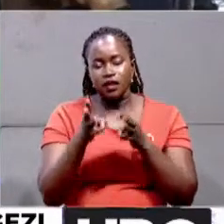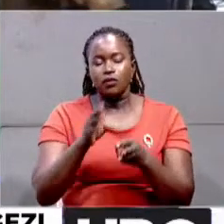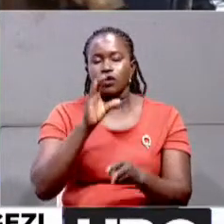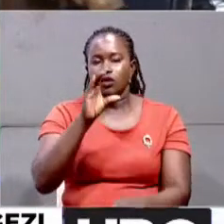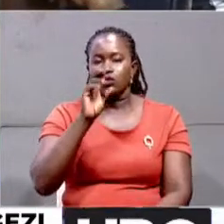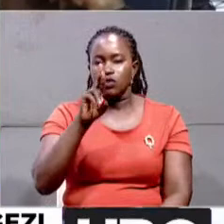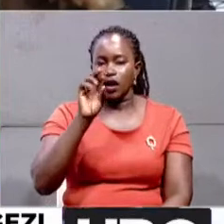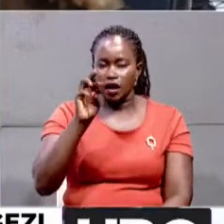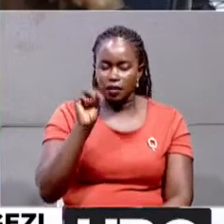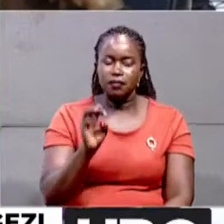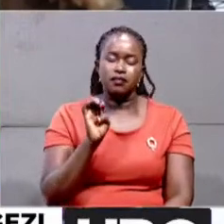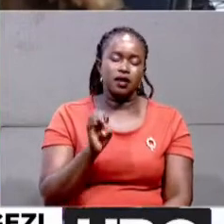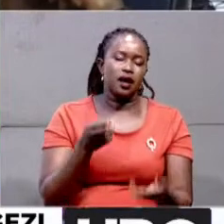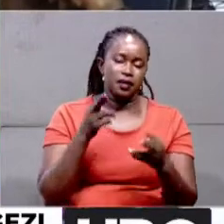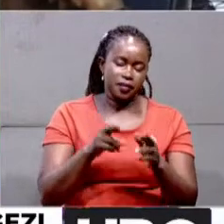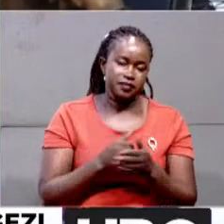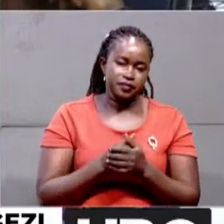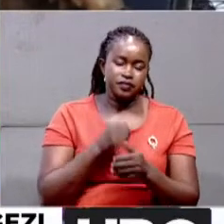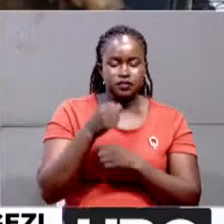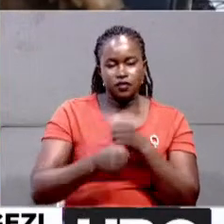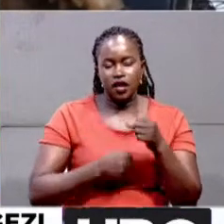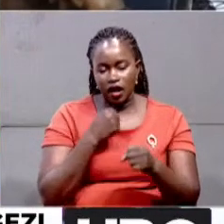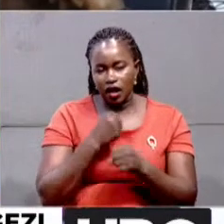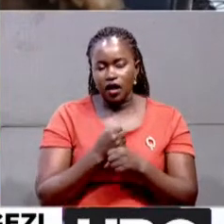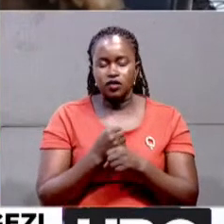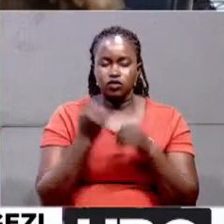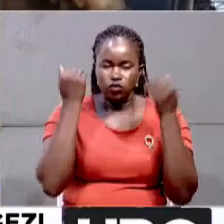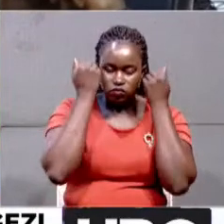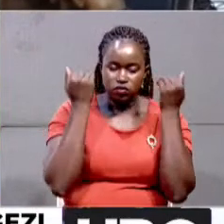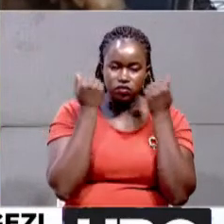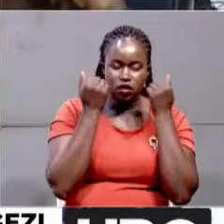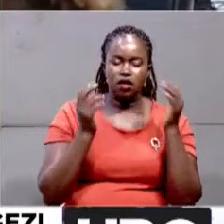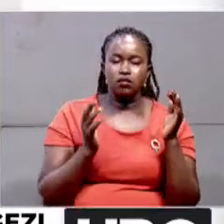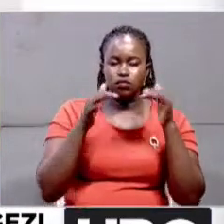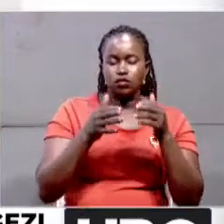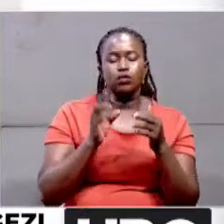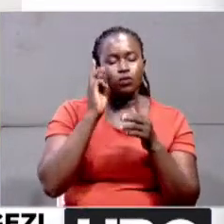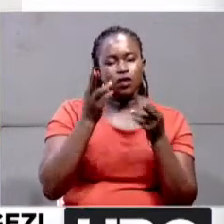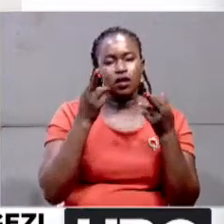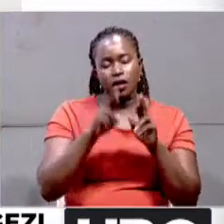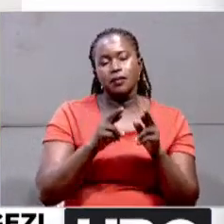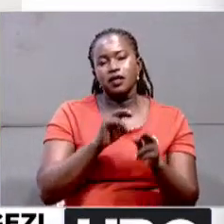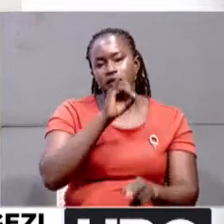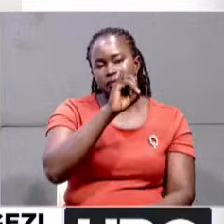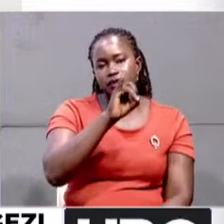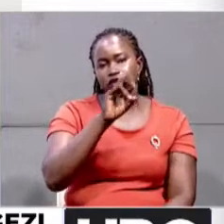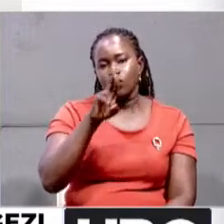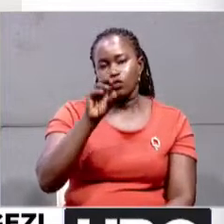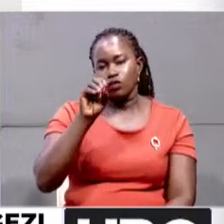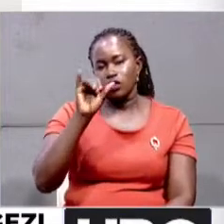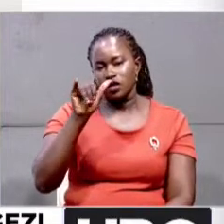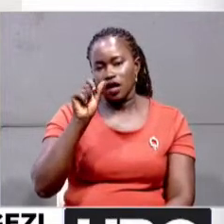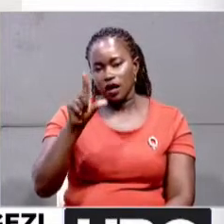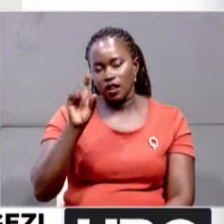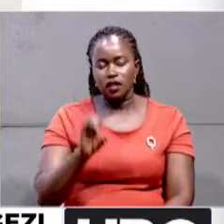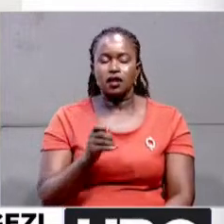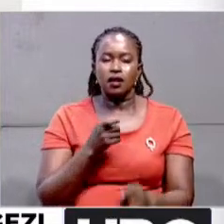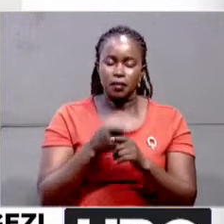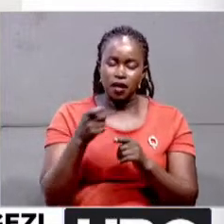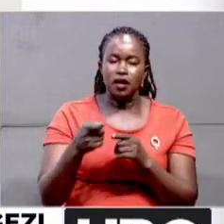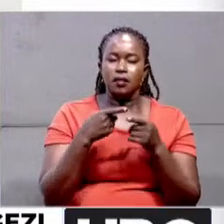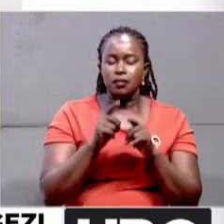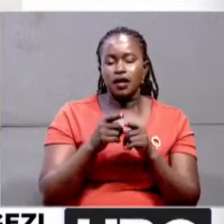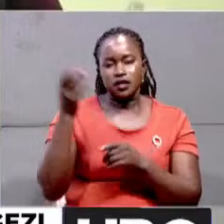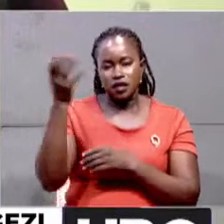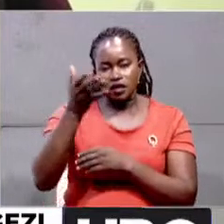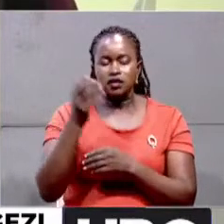now. The annual prosecutor's symposium will be held at Imperial Royal Hotel in Kampala, whereas the Joan Kagezi Memorial Lecture will be held in